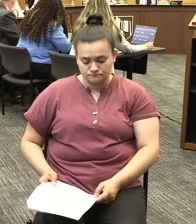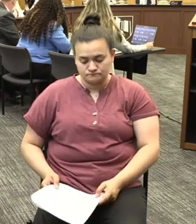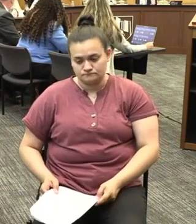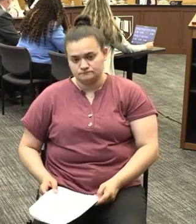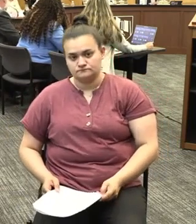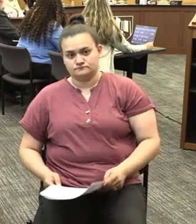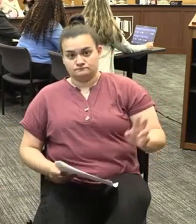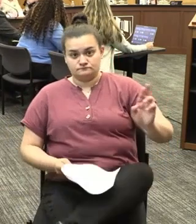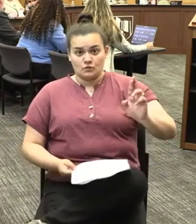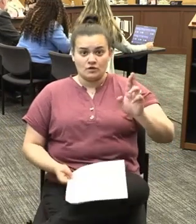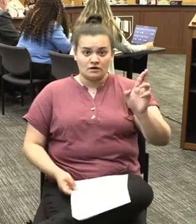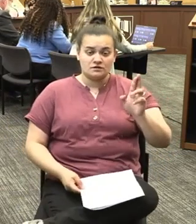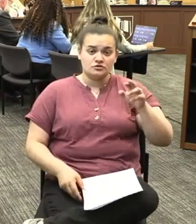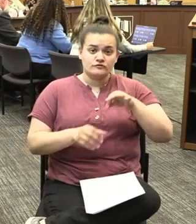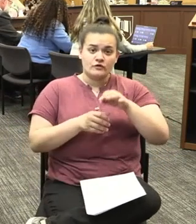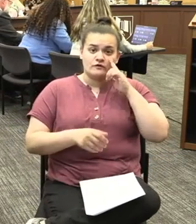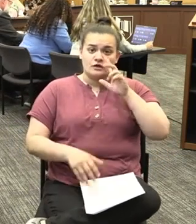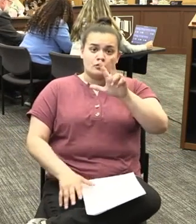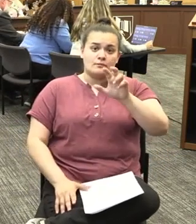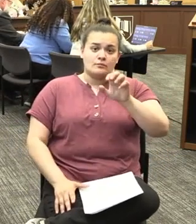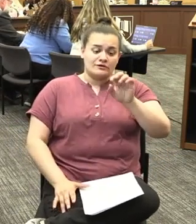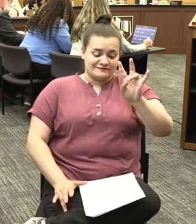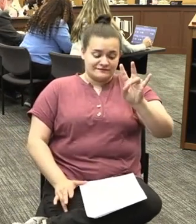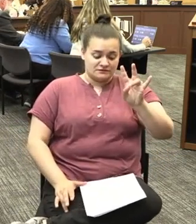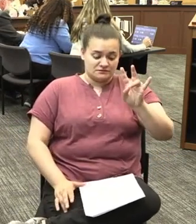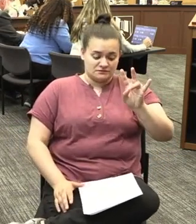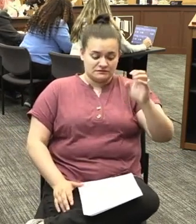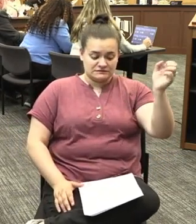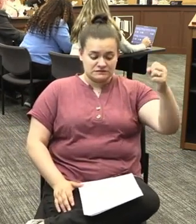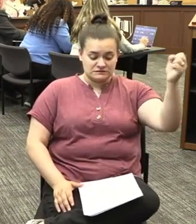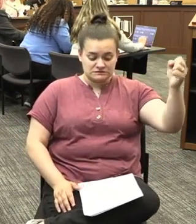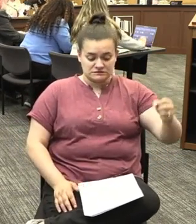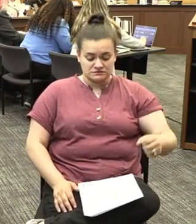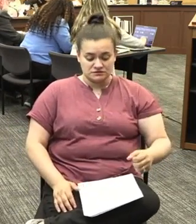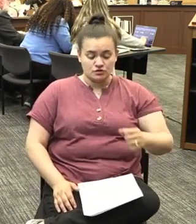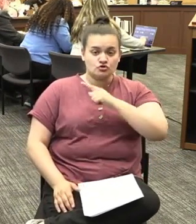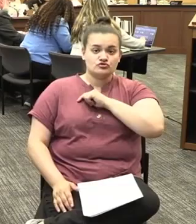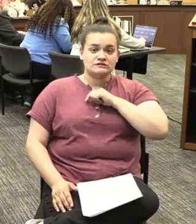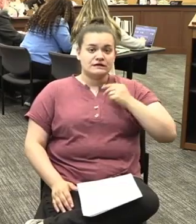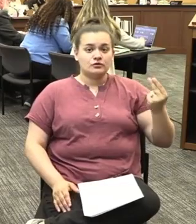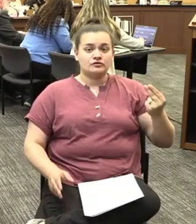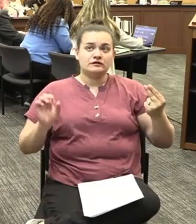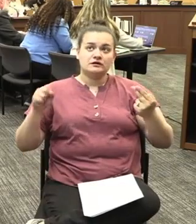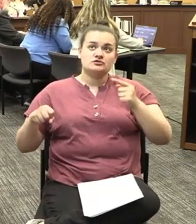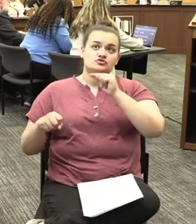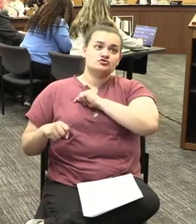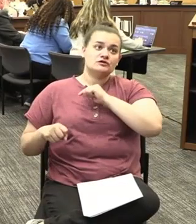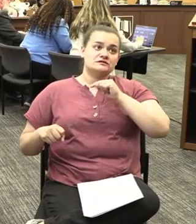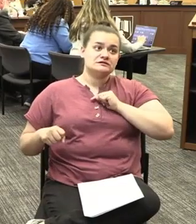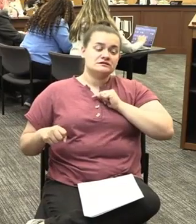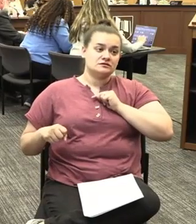We ready to vote on 3.7? Yes. Yes. Guess we're ready, Monique. Trustee Harris. Yes. Trustee